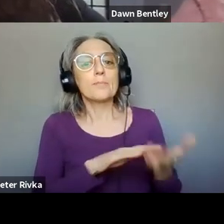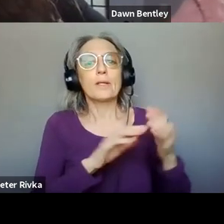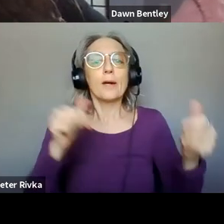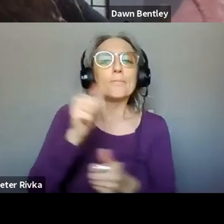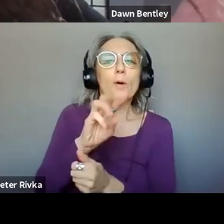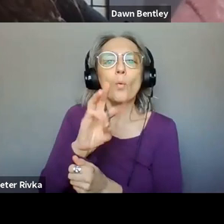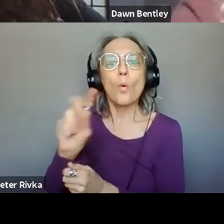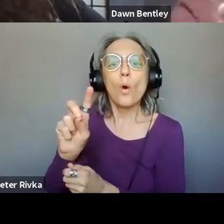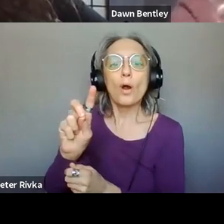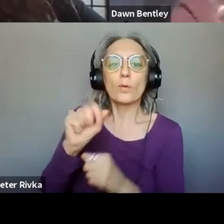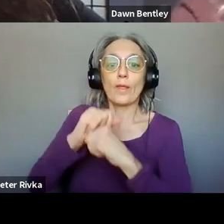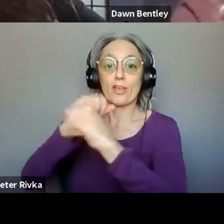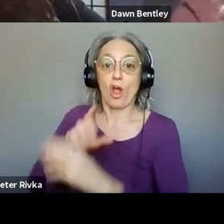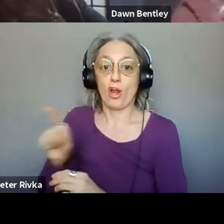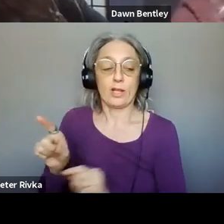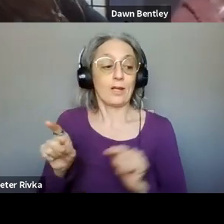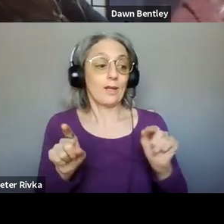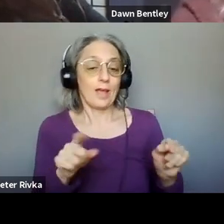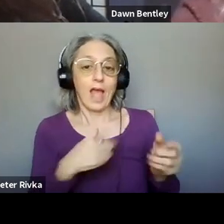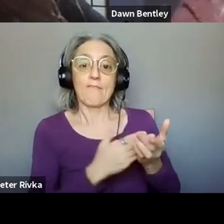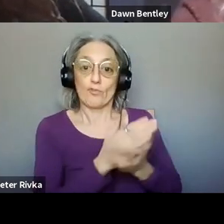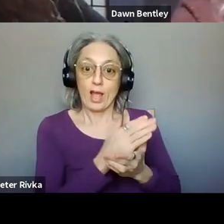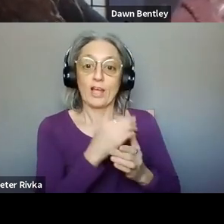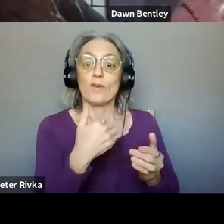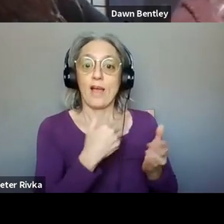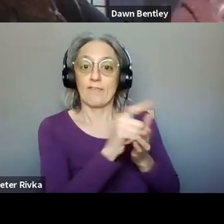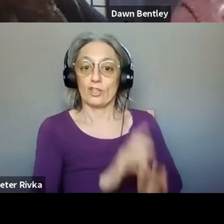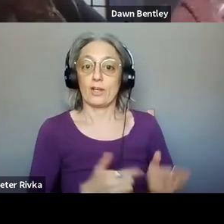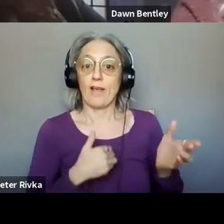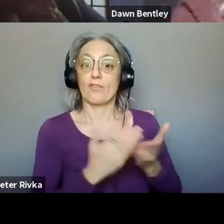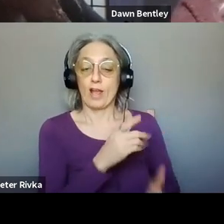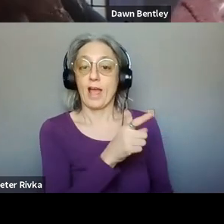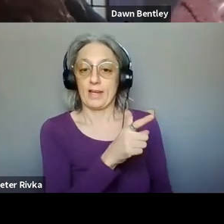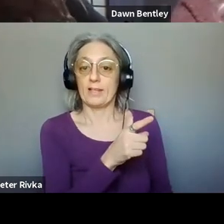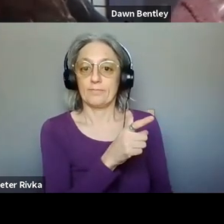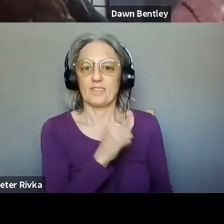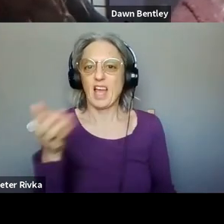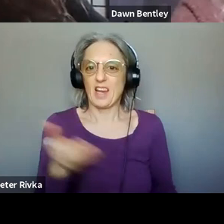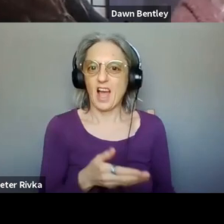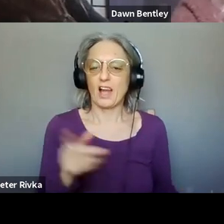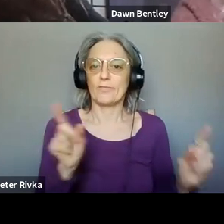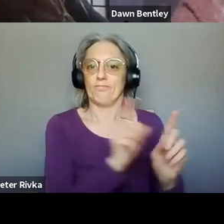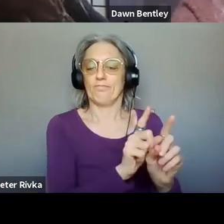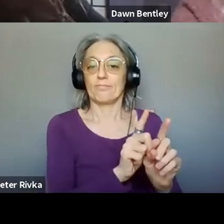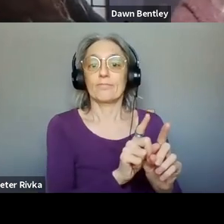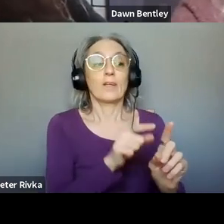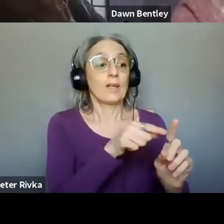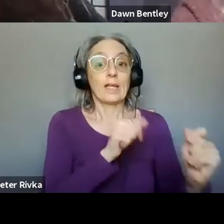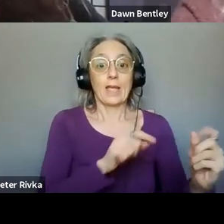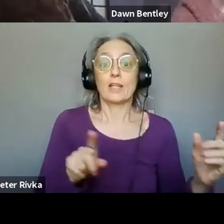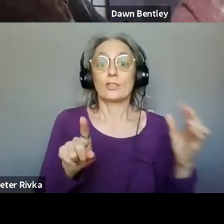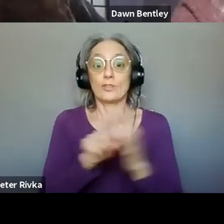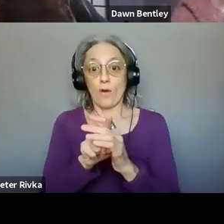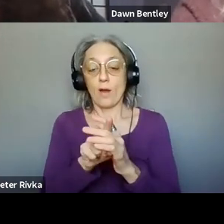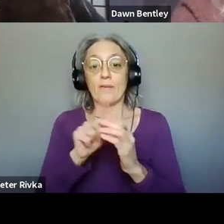guardianship does have a right to counsel. So that means that first of all, you can be present at your hearings, and you have a right to be present